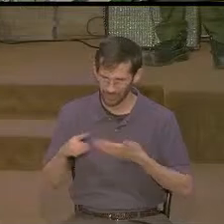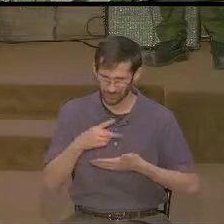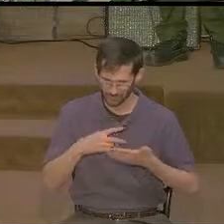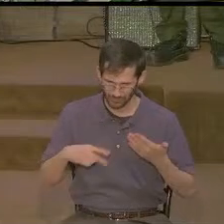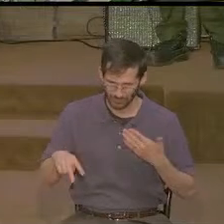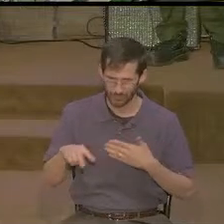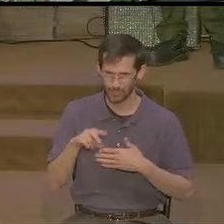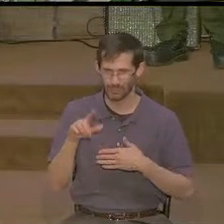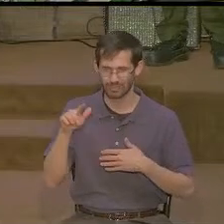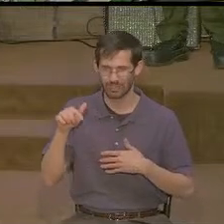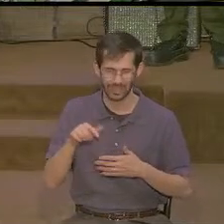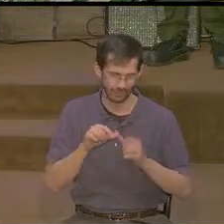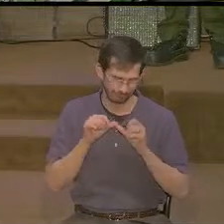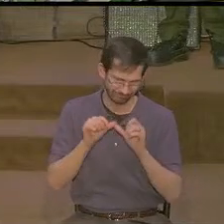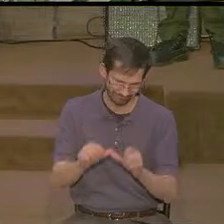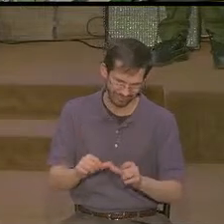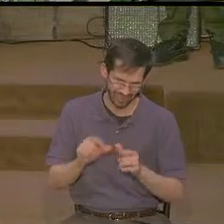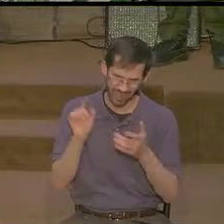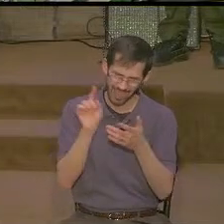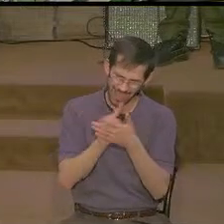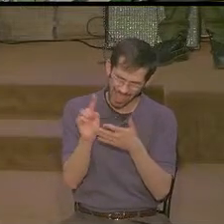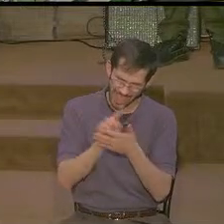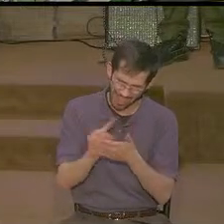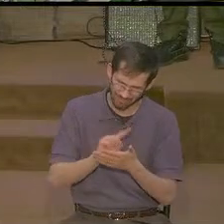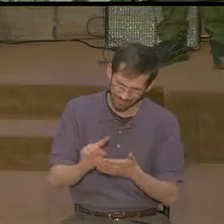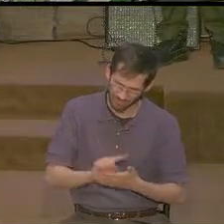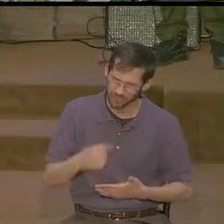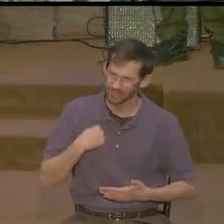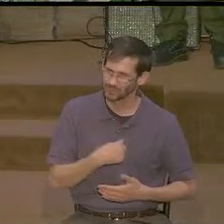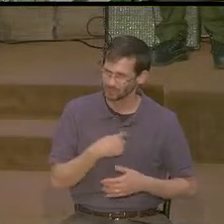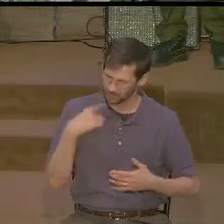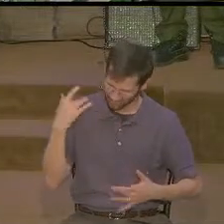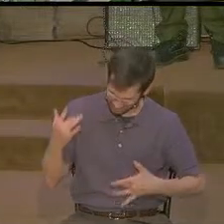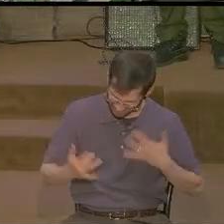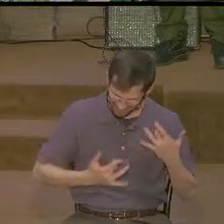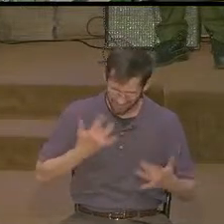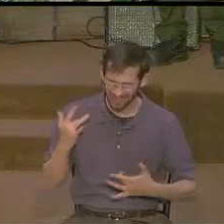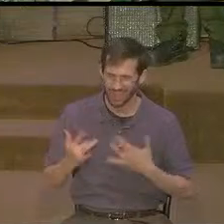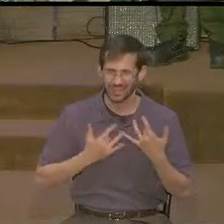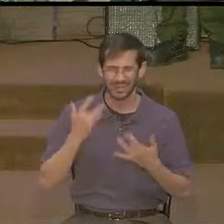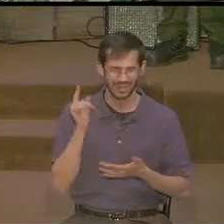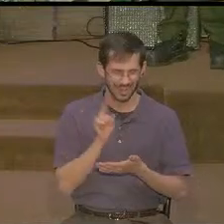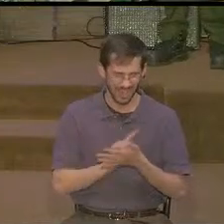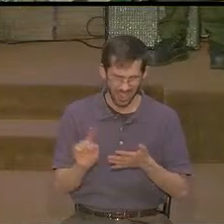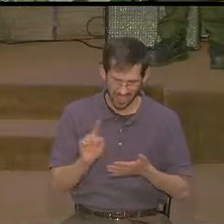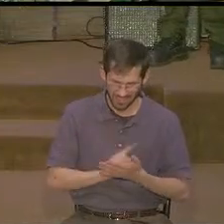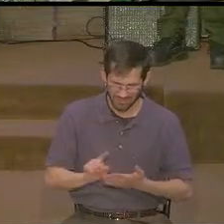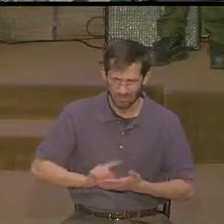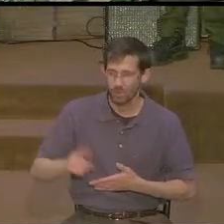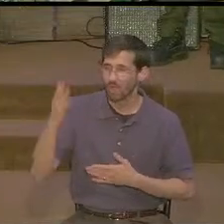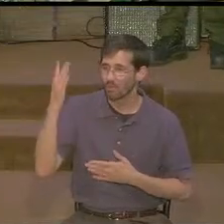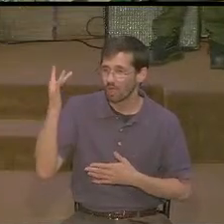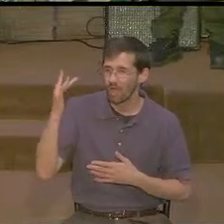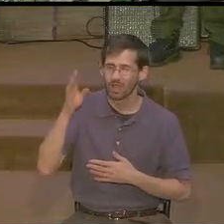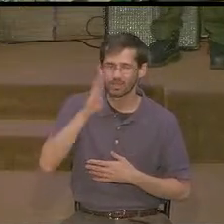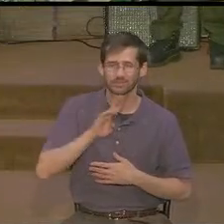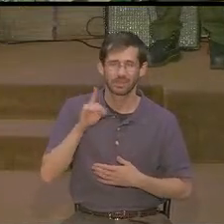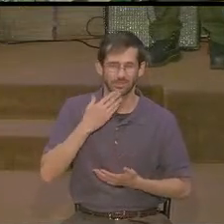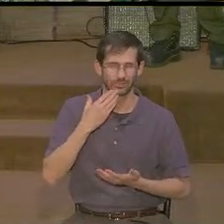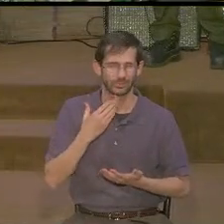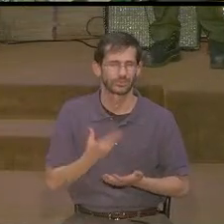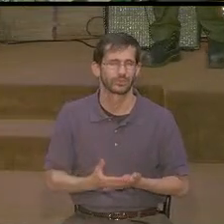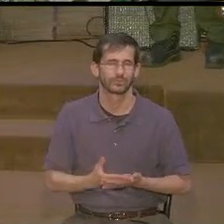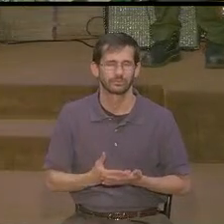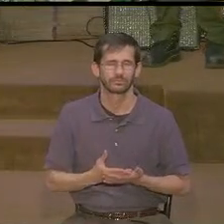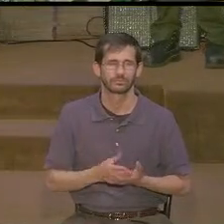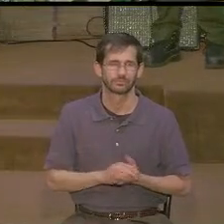that, and every week. Somebody say amen. We're excited every week because God is good. God has been